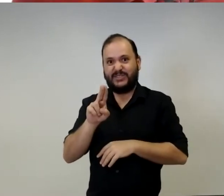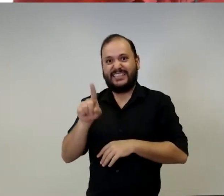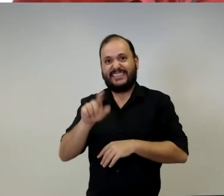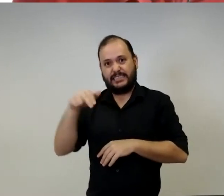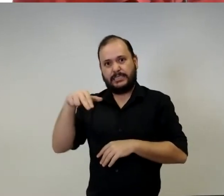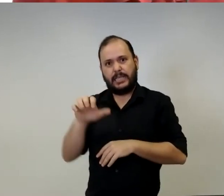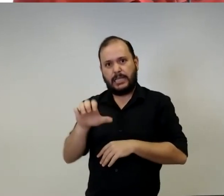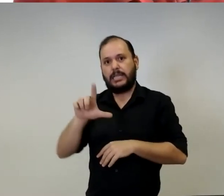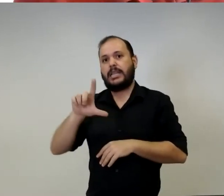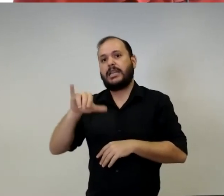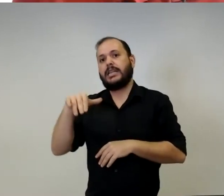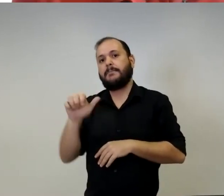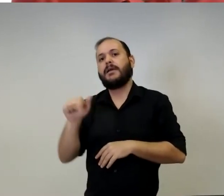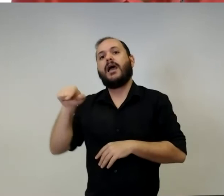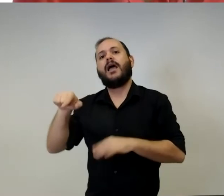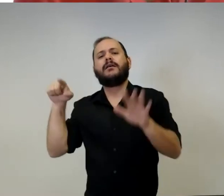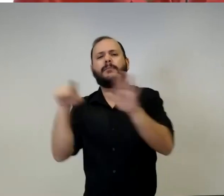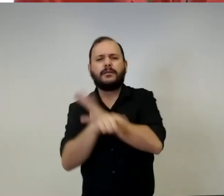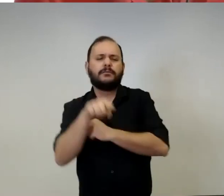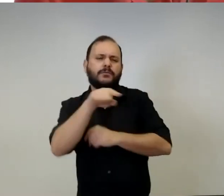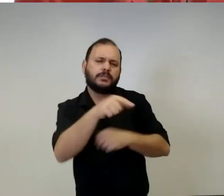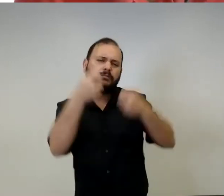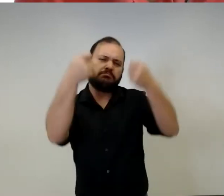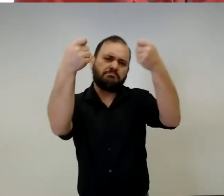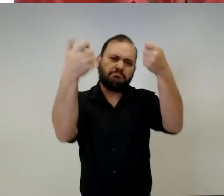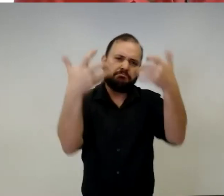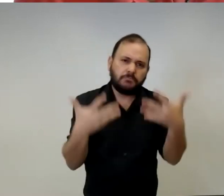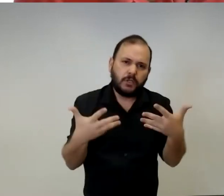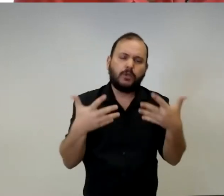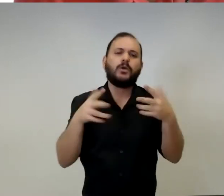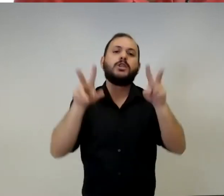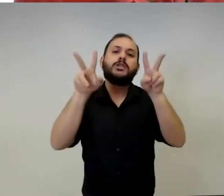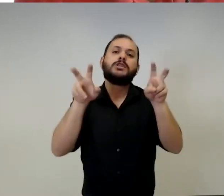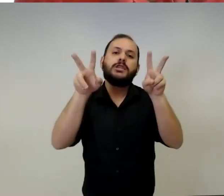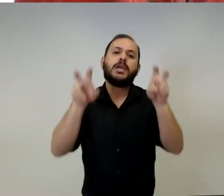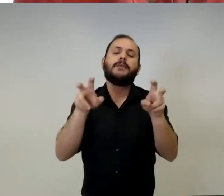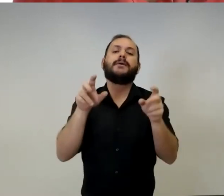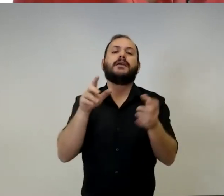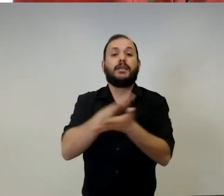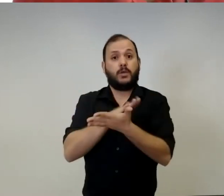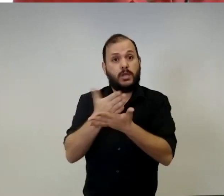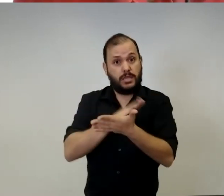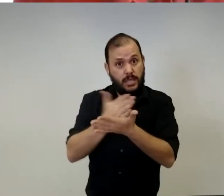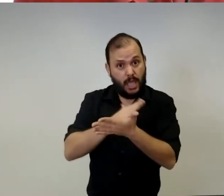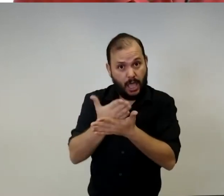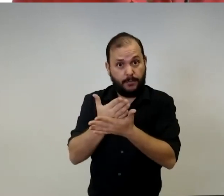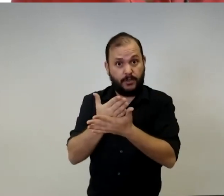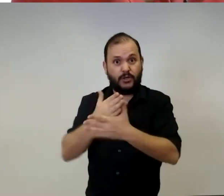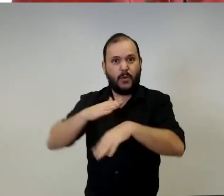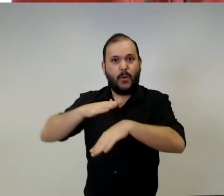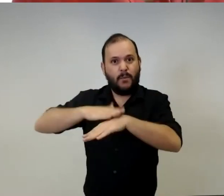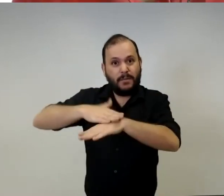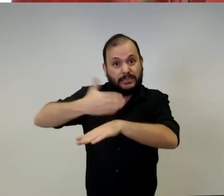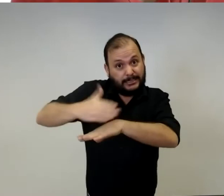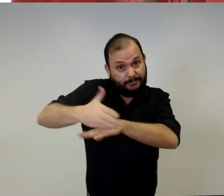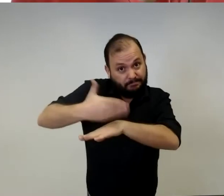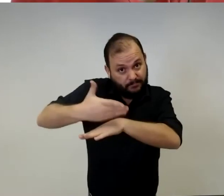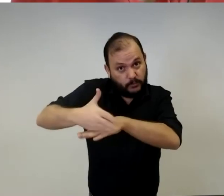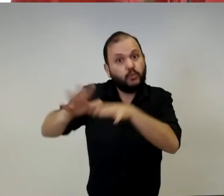that because you mentioned in your talk that usually in interpreter training, at least for spoken